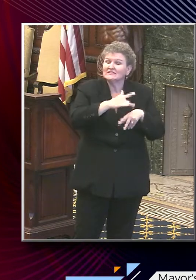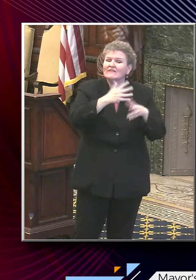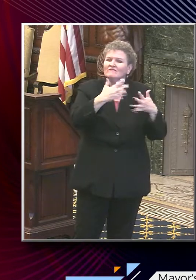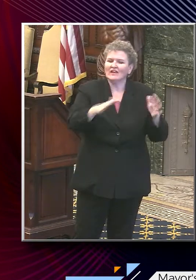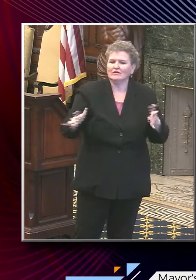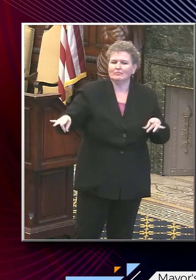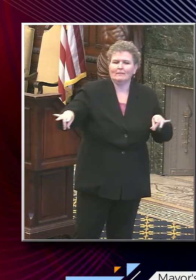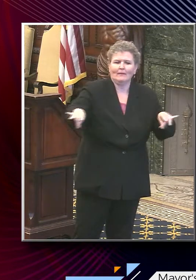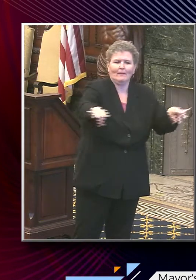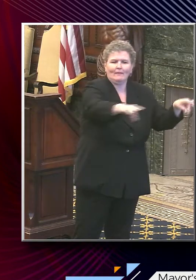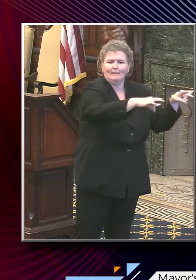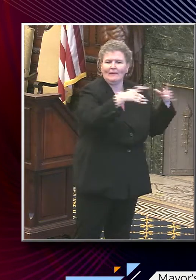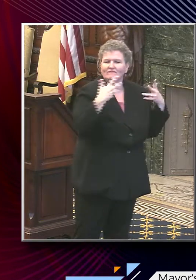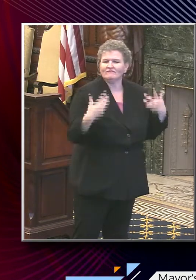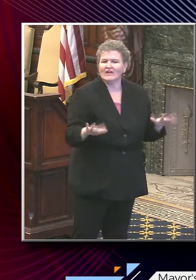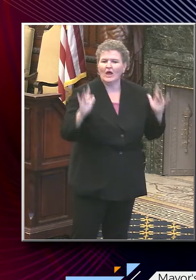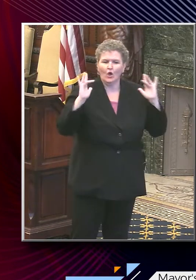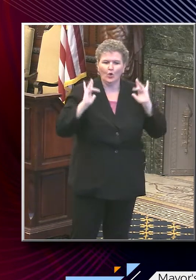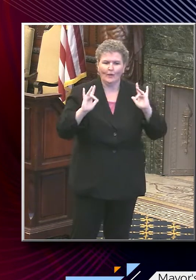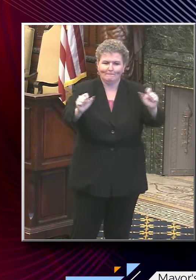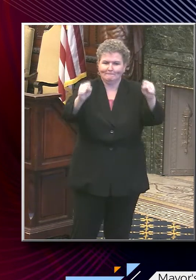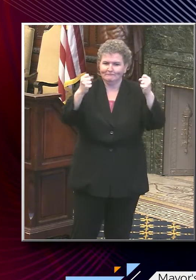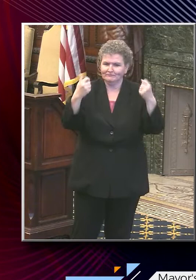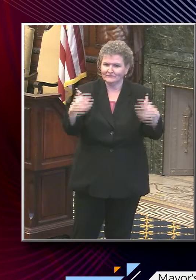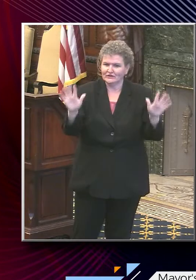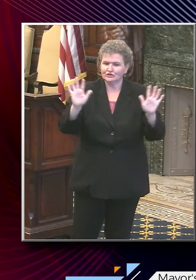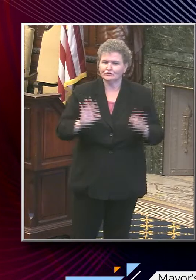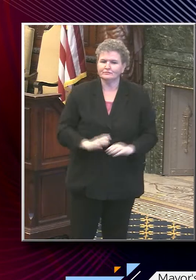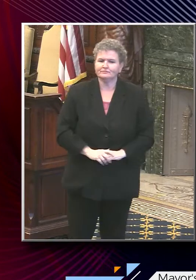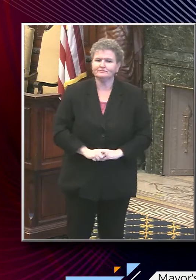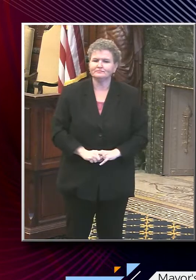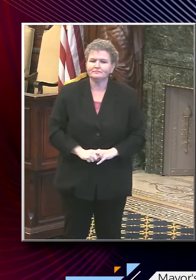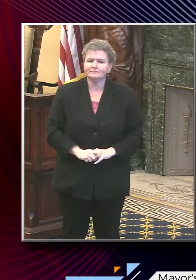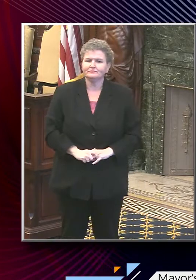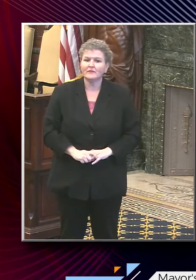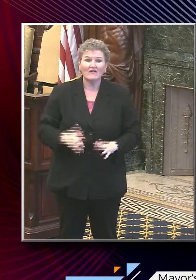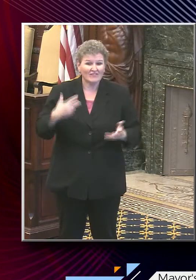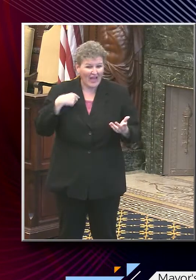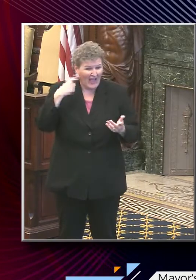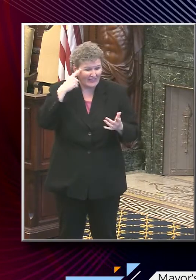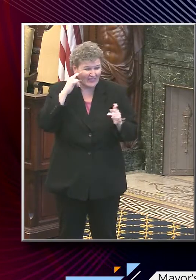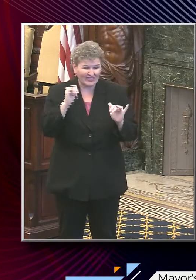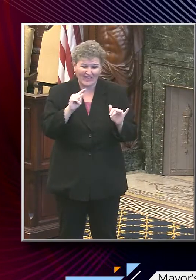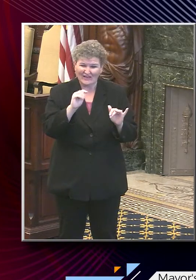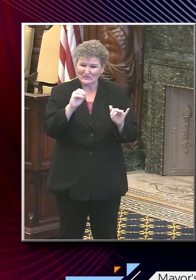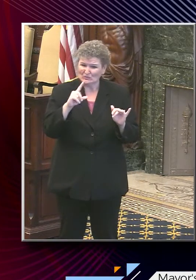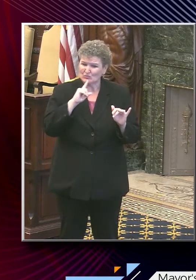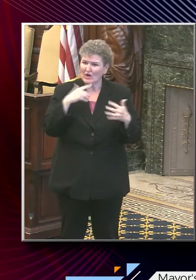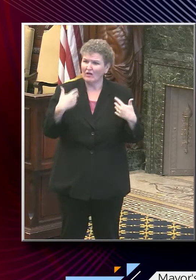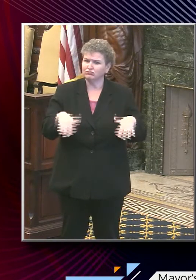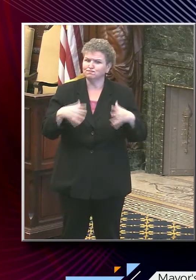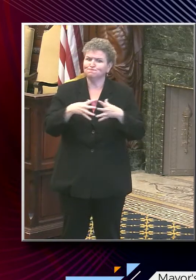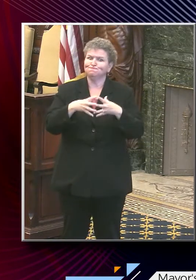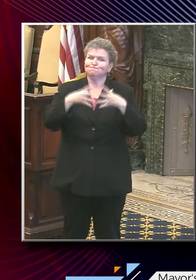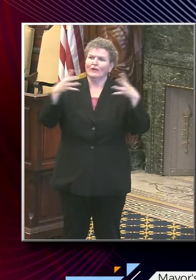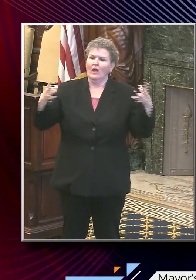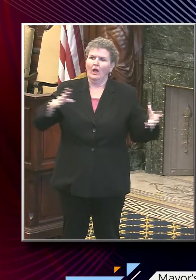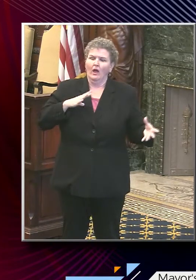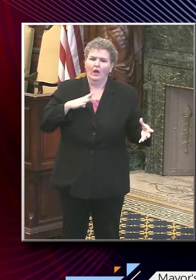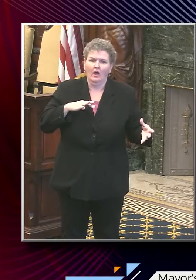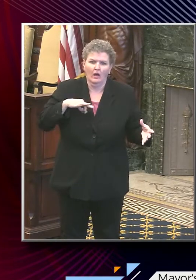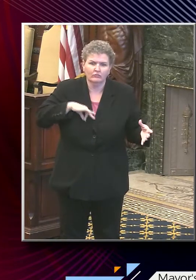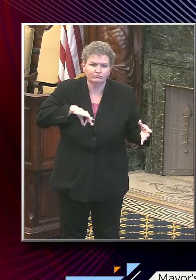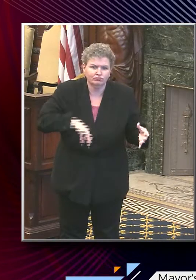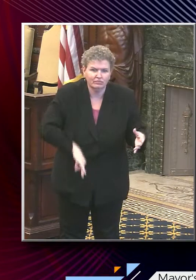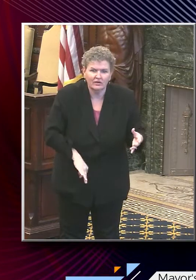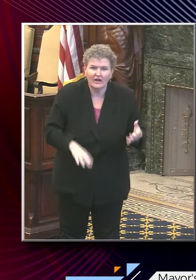Sampson Street today, and the services was provided. We think this tool will be very helpful to the public because it will allow them to see, once